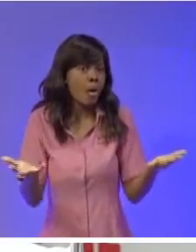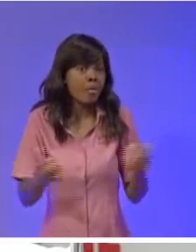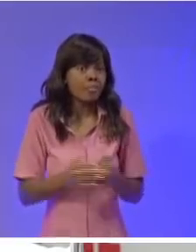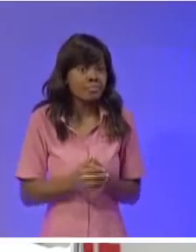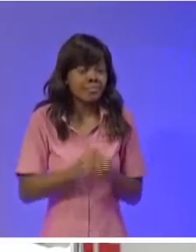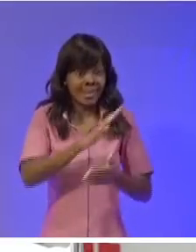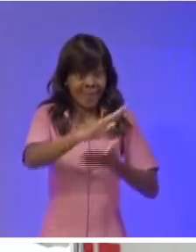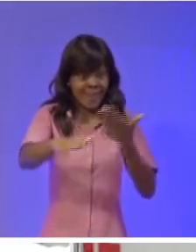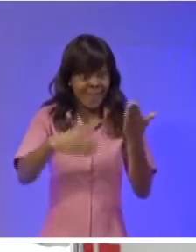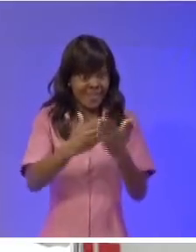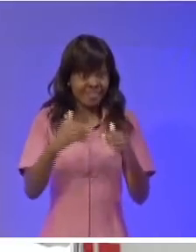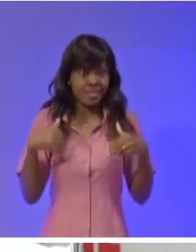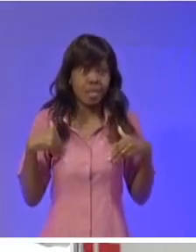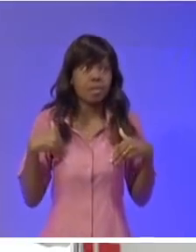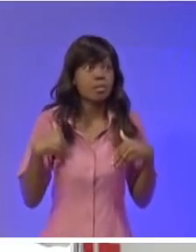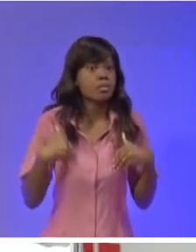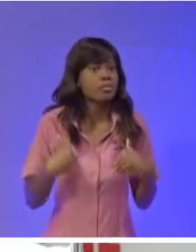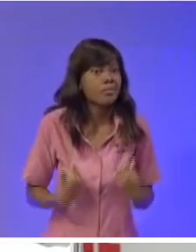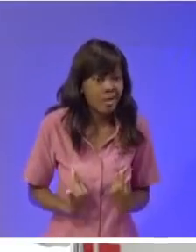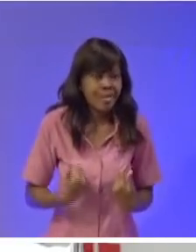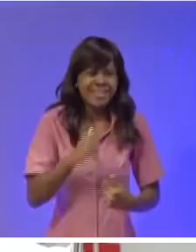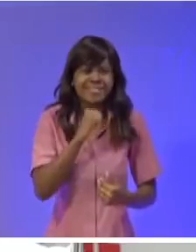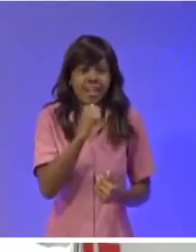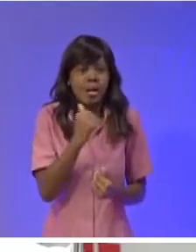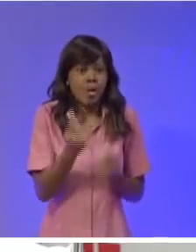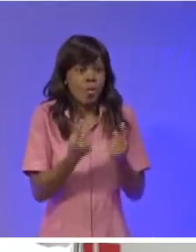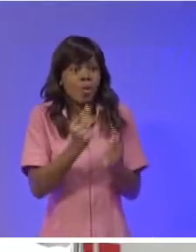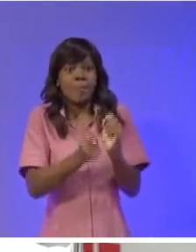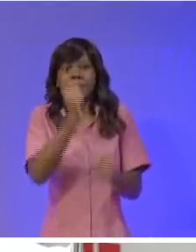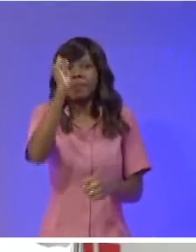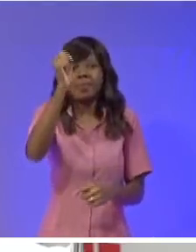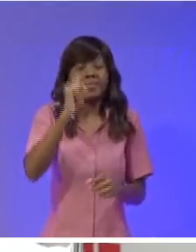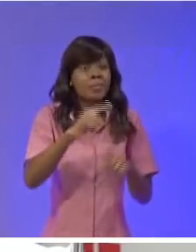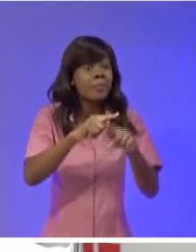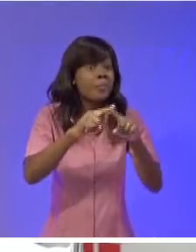and it's a global phenomenon again. They are just tired,